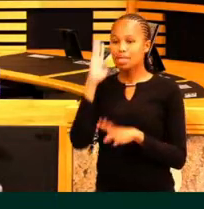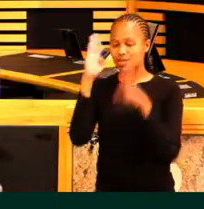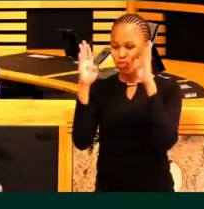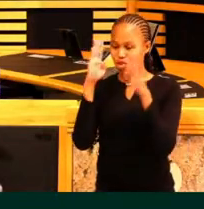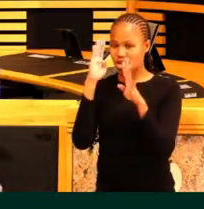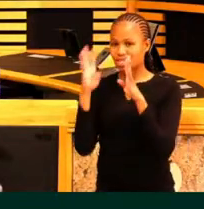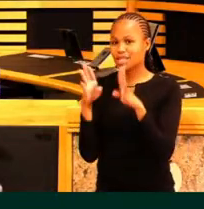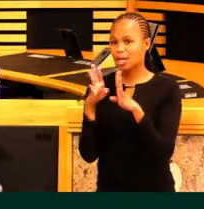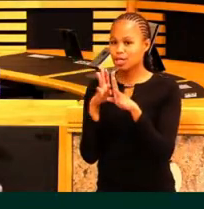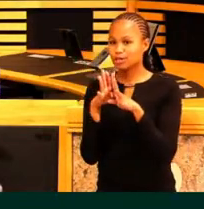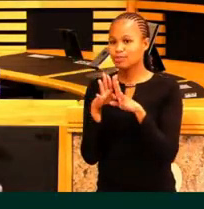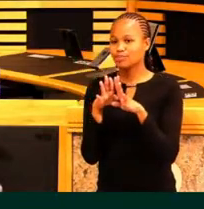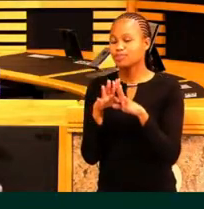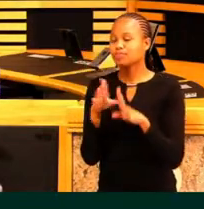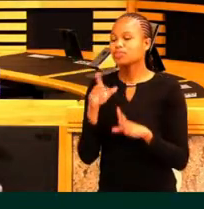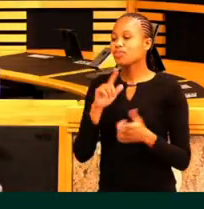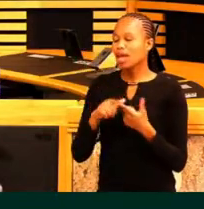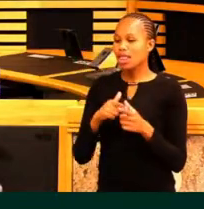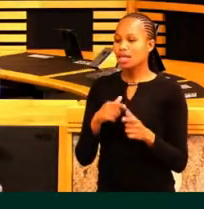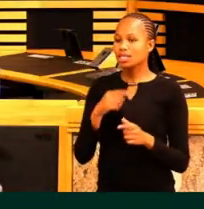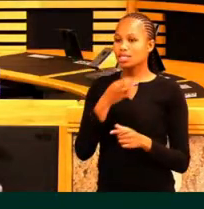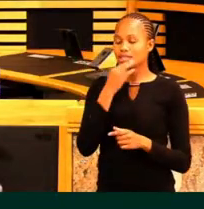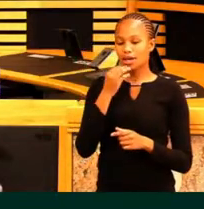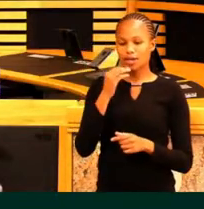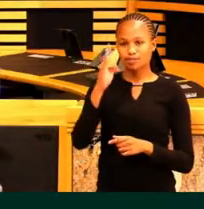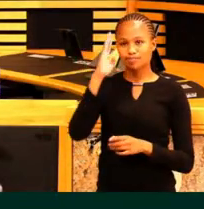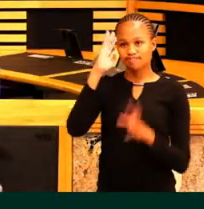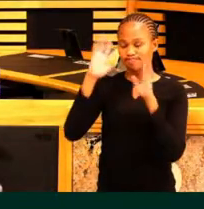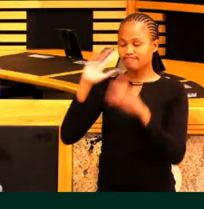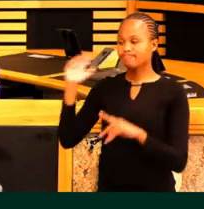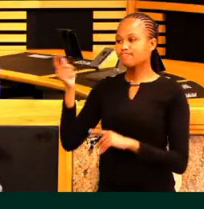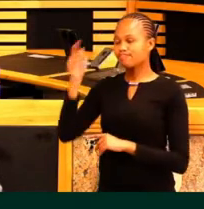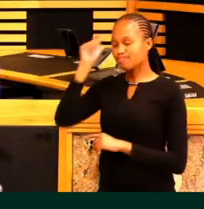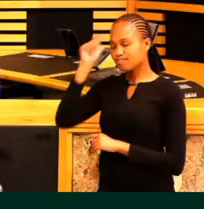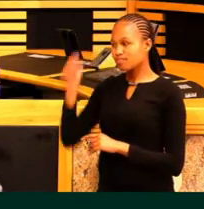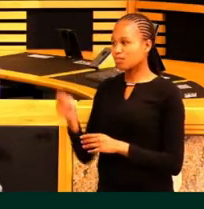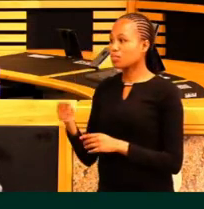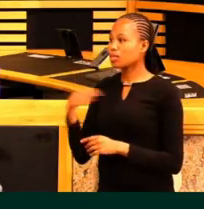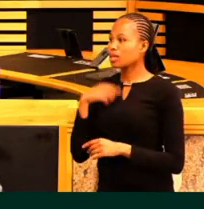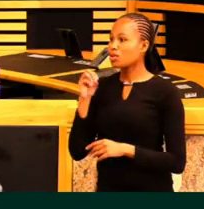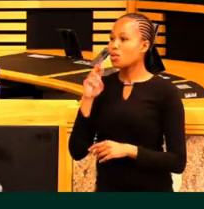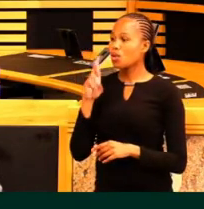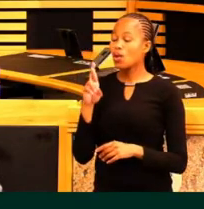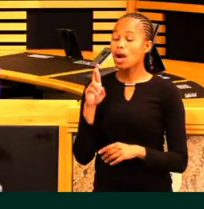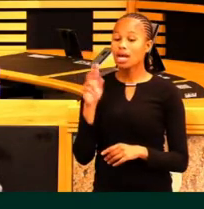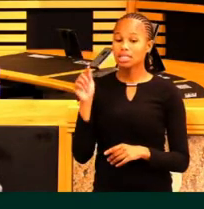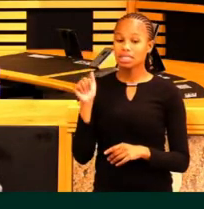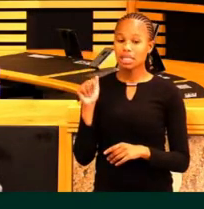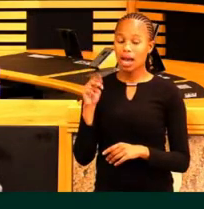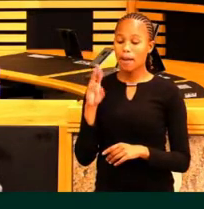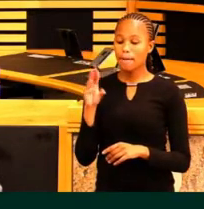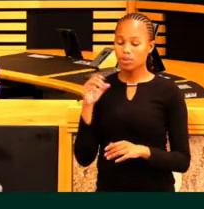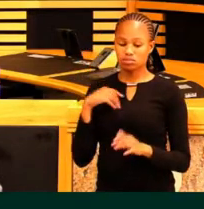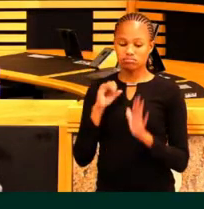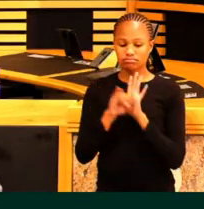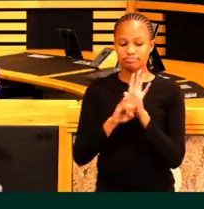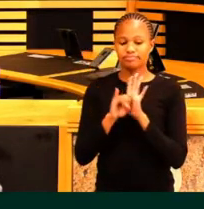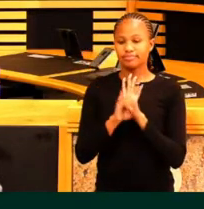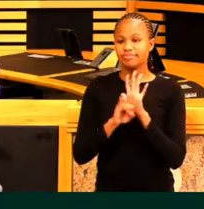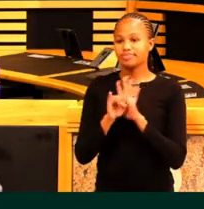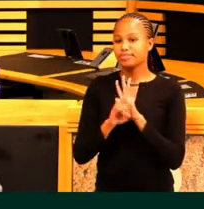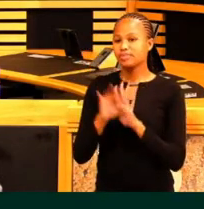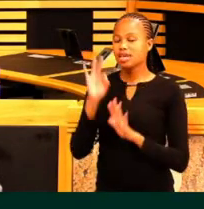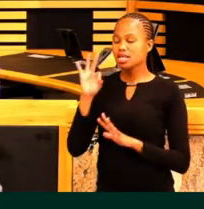and it's a protocol observed a CR time was identifying with that too in terms of social